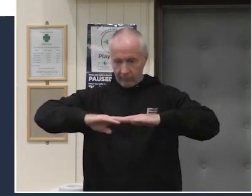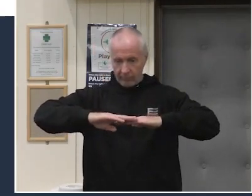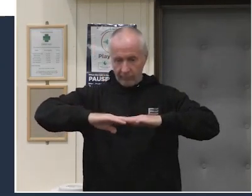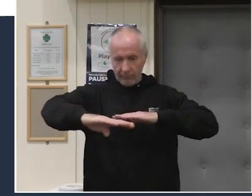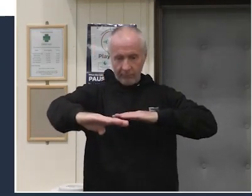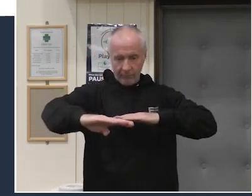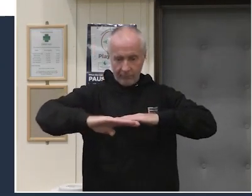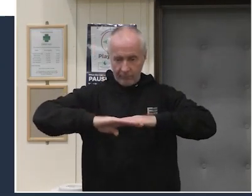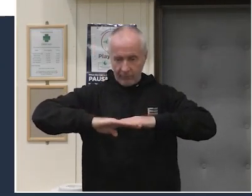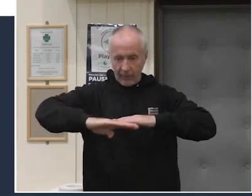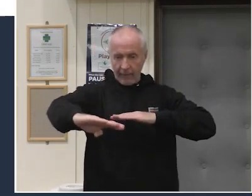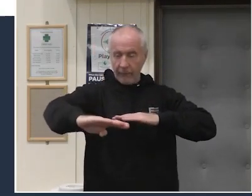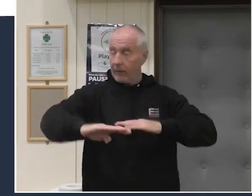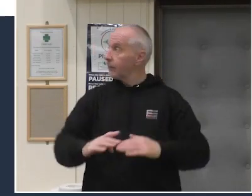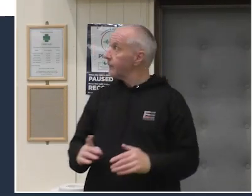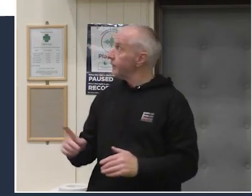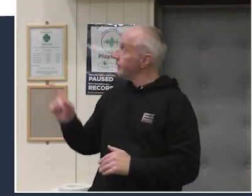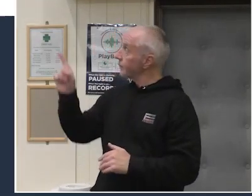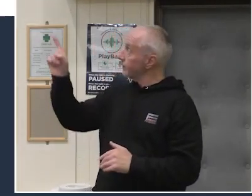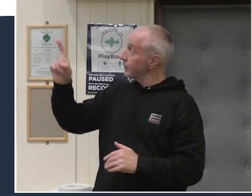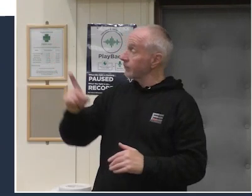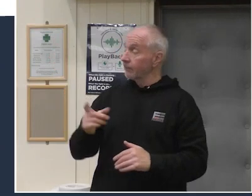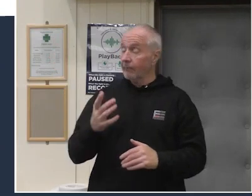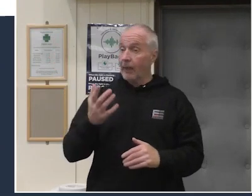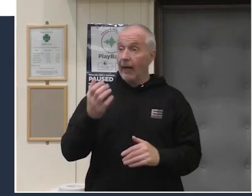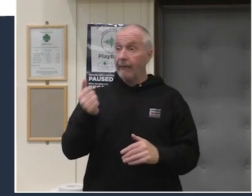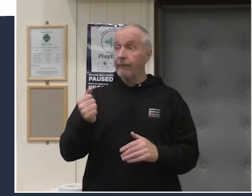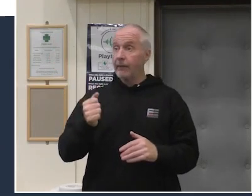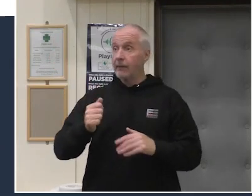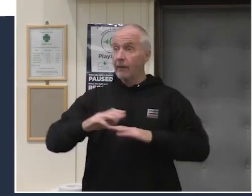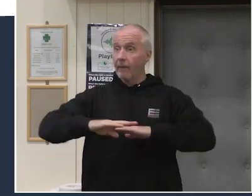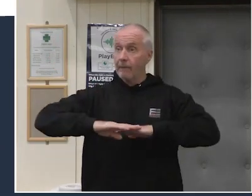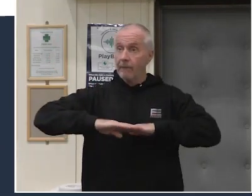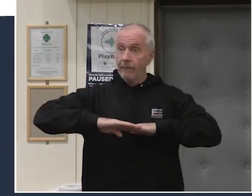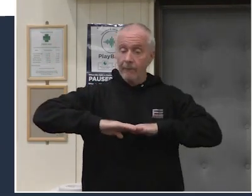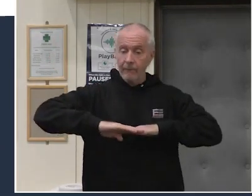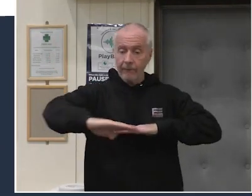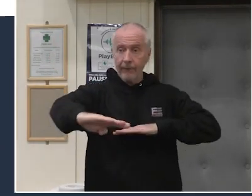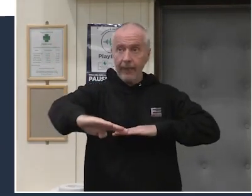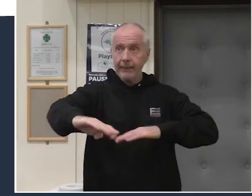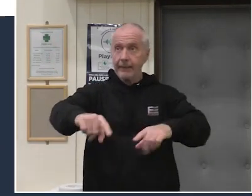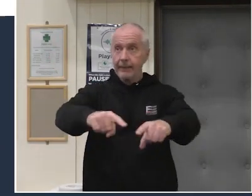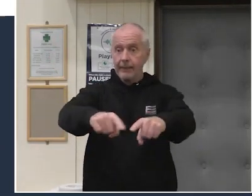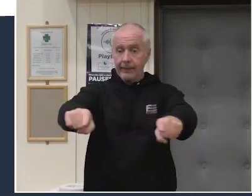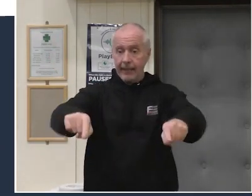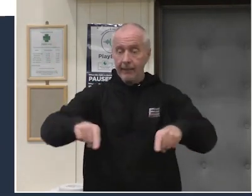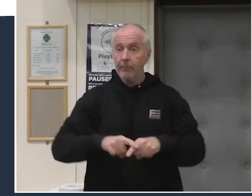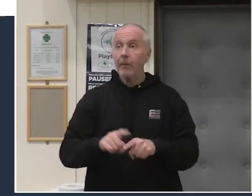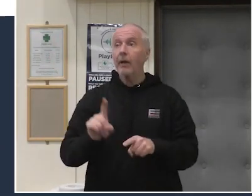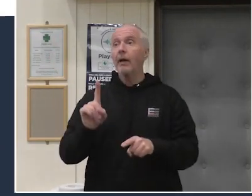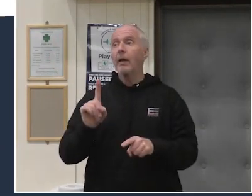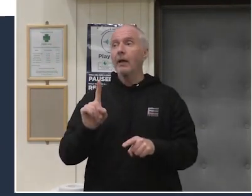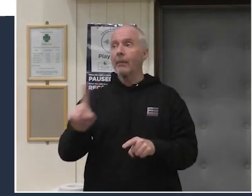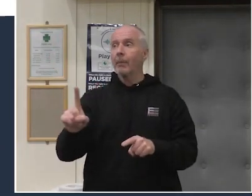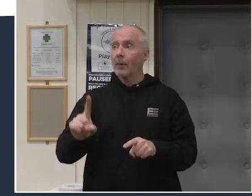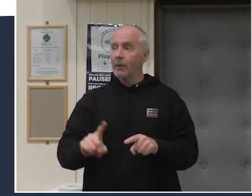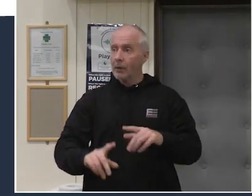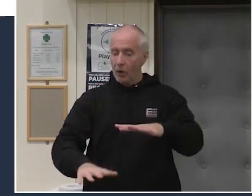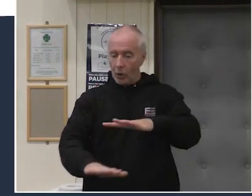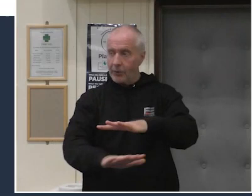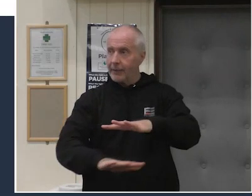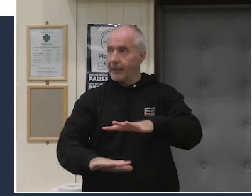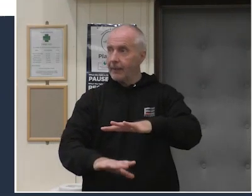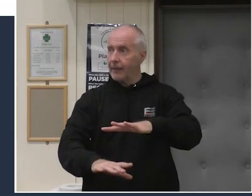this mechanism now still has our flat table. However, underneath it we've now got a couple